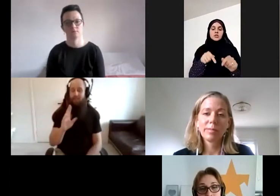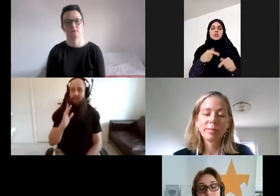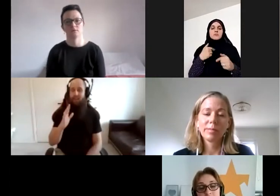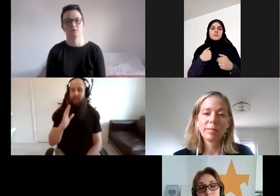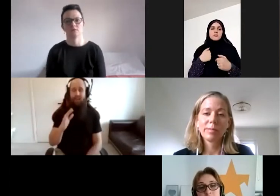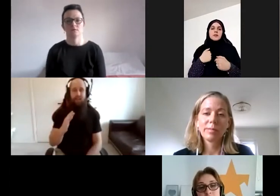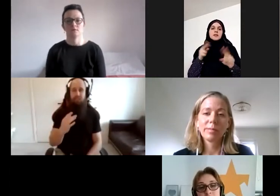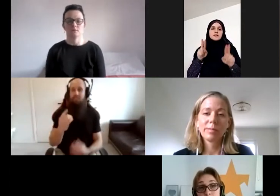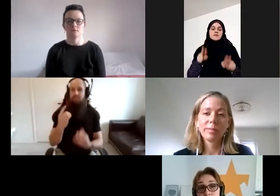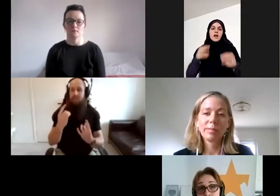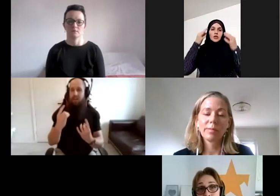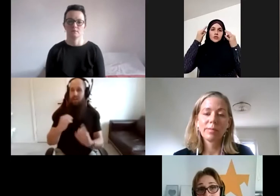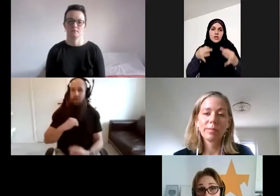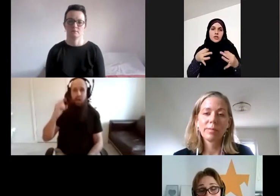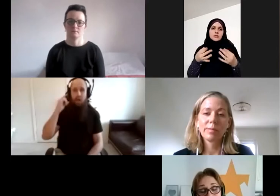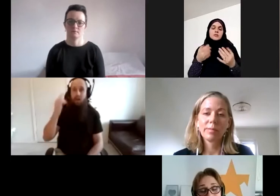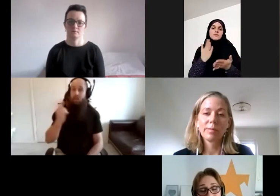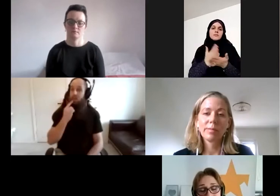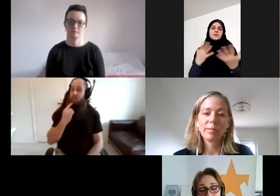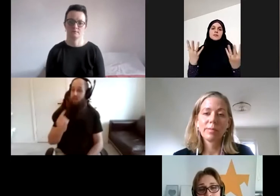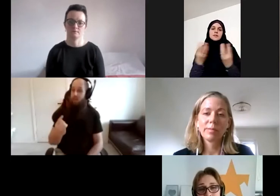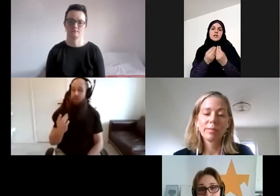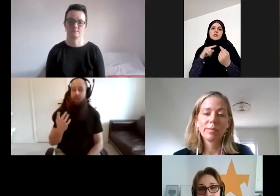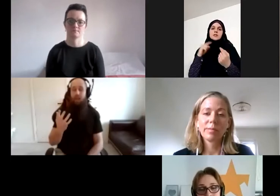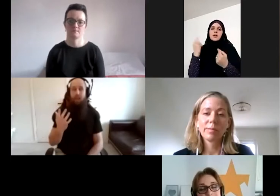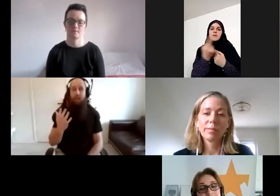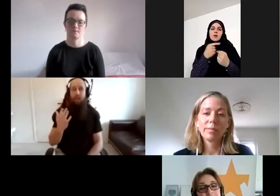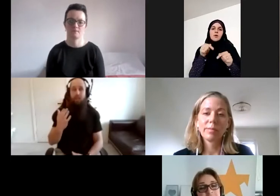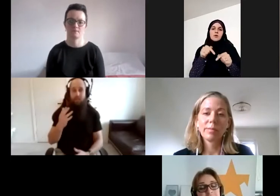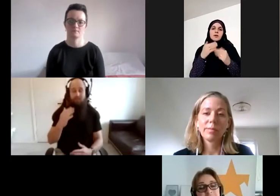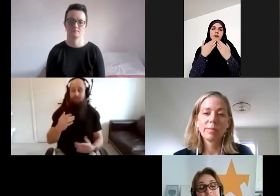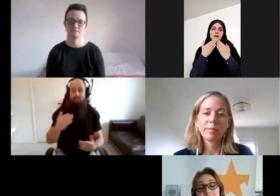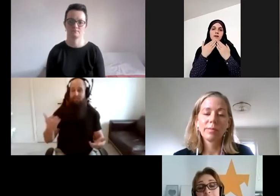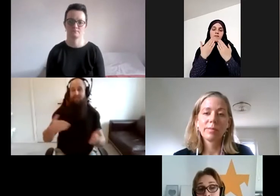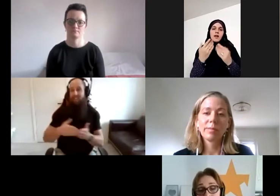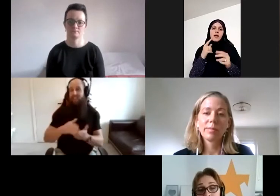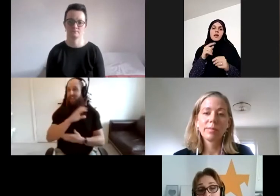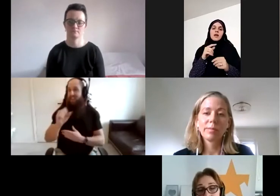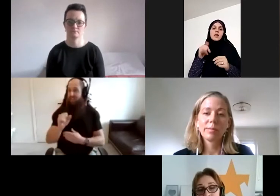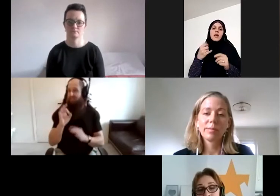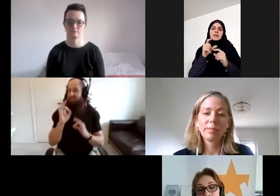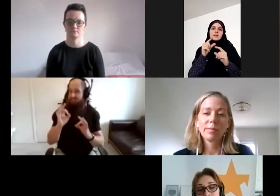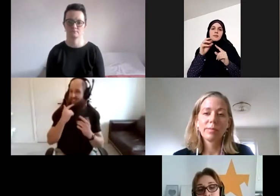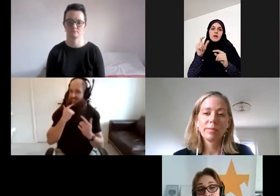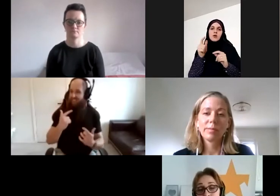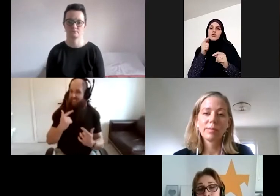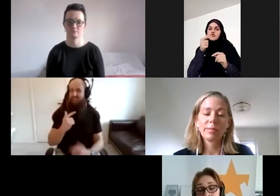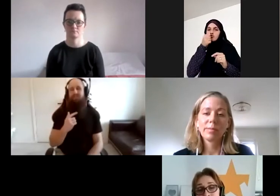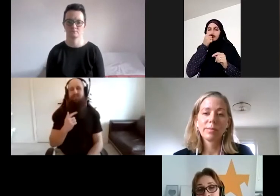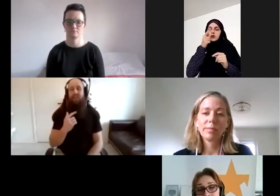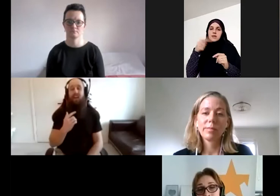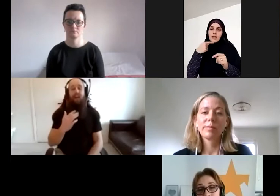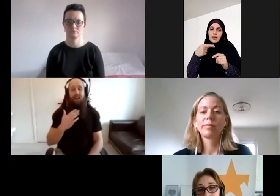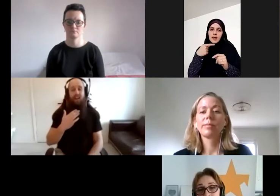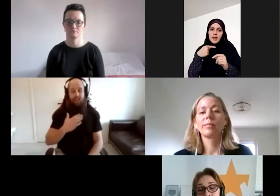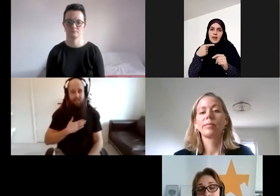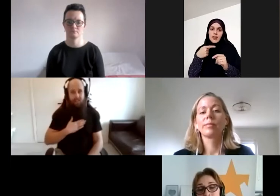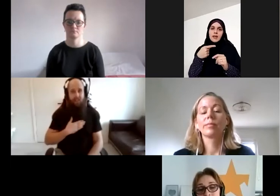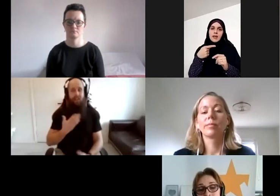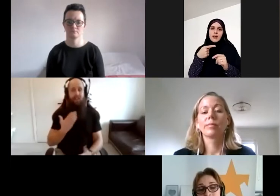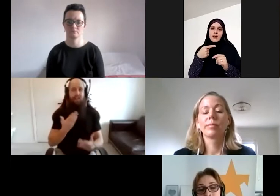to hear all what you said in front of all of us. And I would like to join